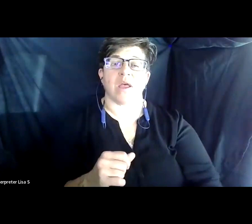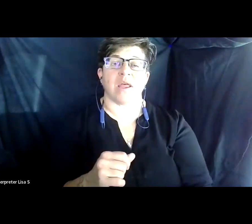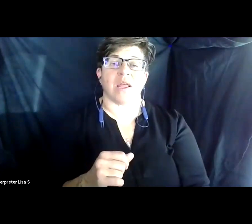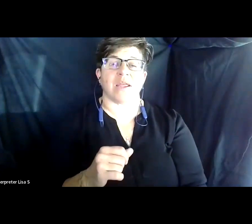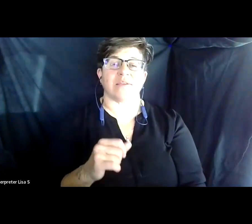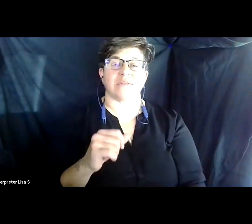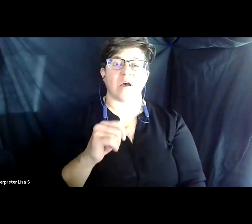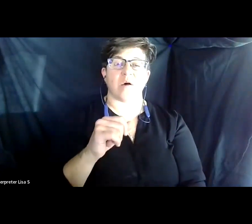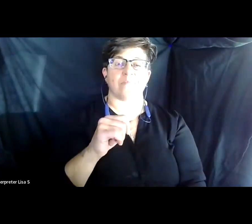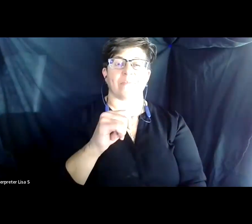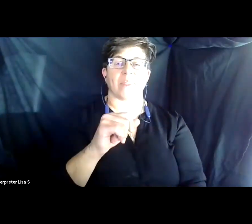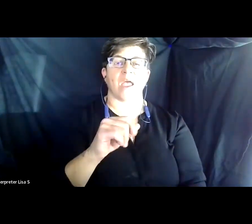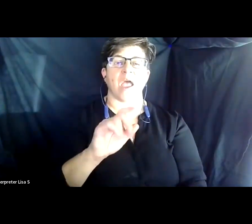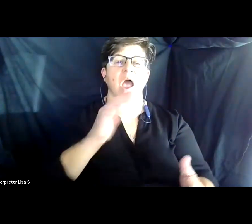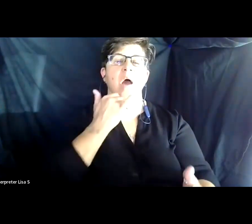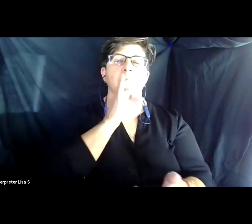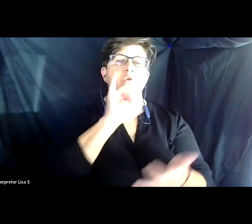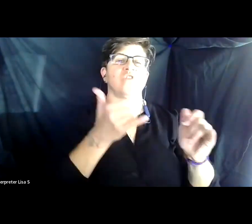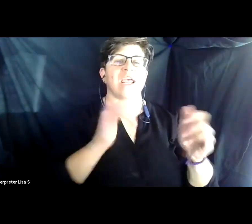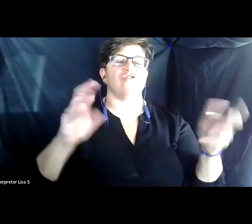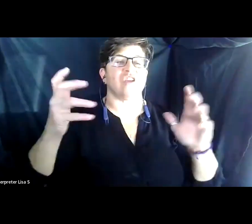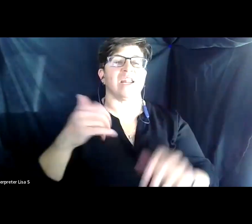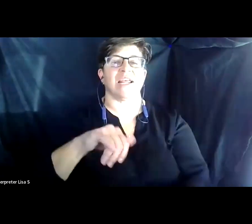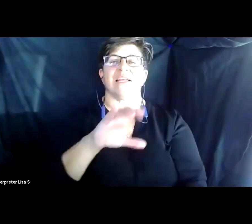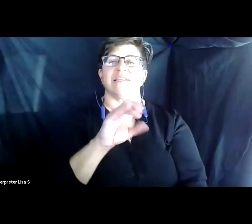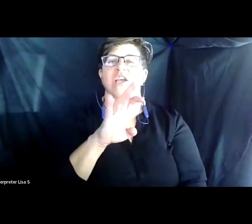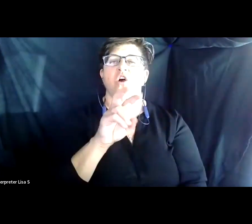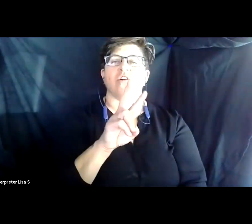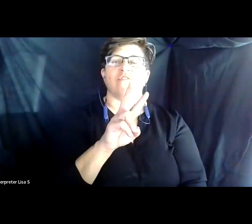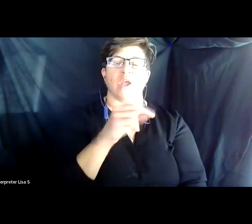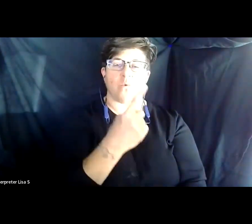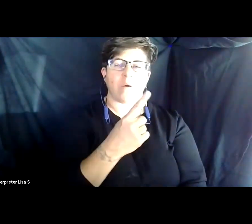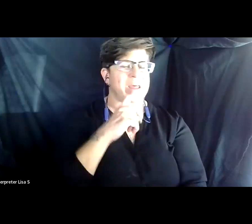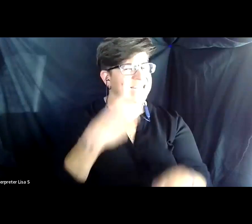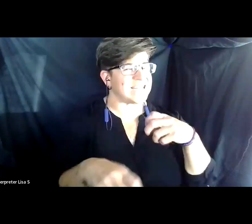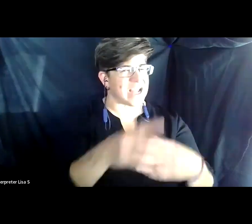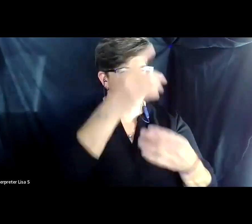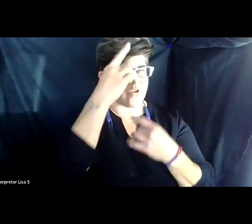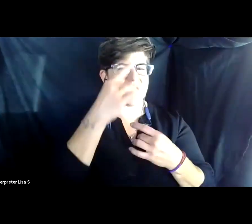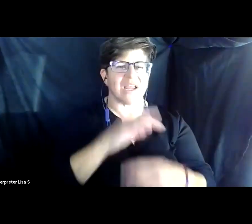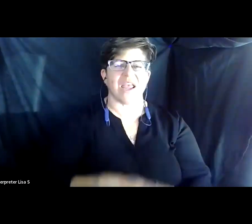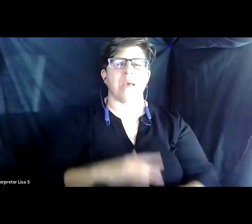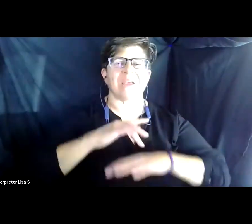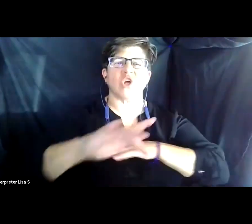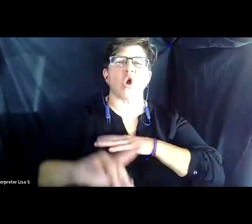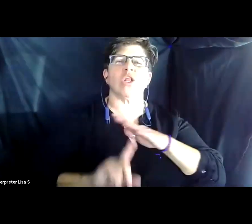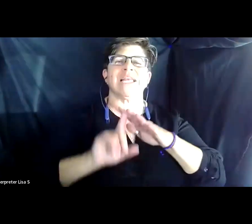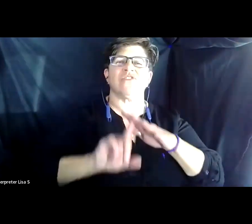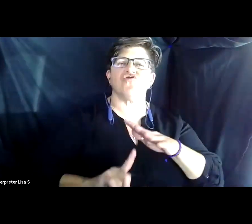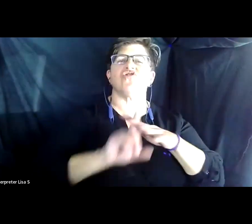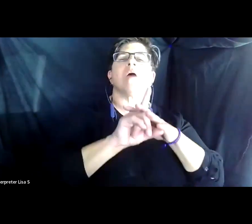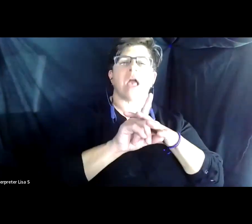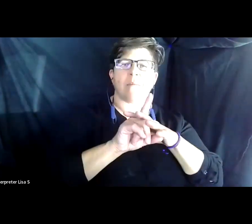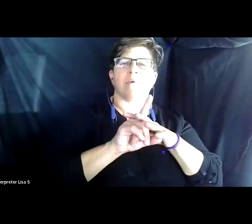CRB1. But I have to say that this is relatively tough disease to deal with because of the early onset of the disease and